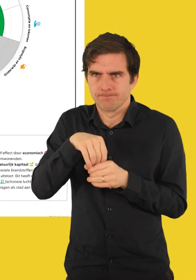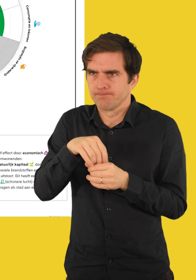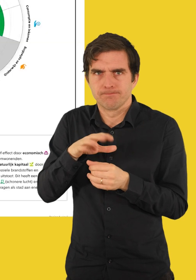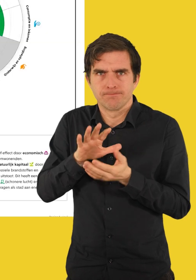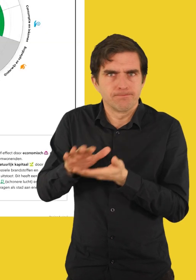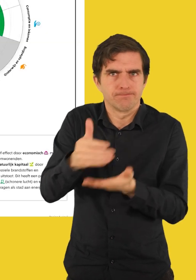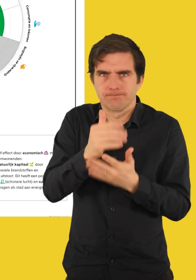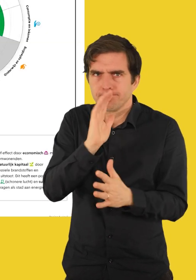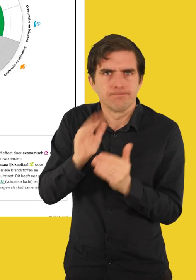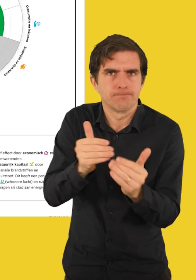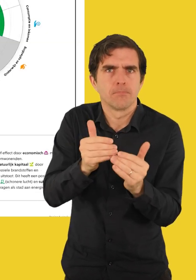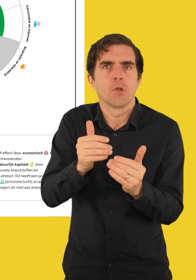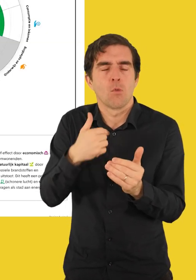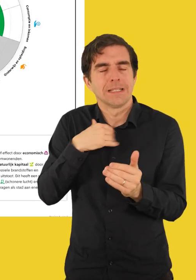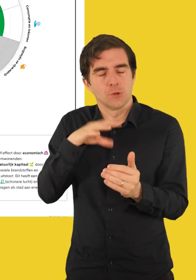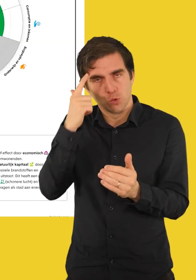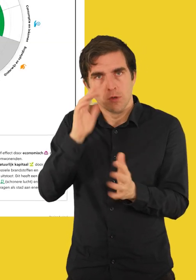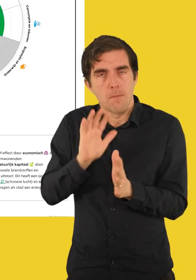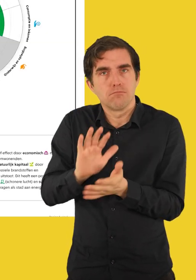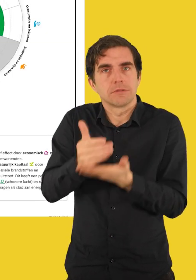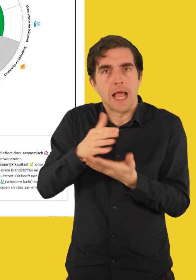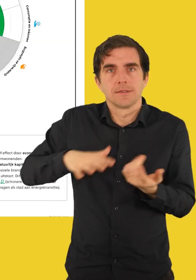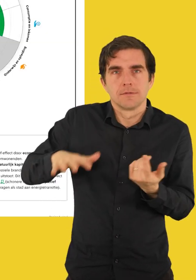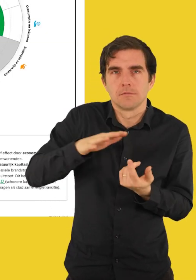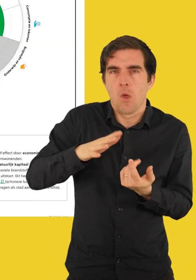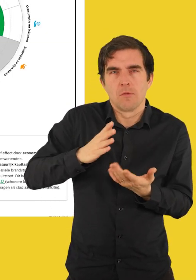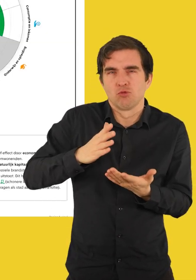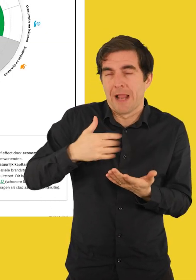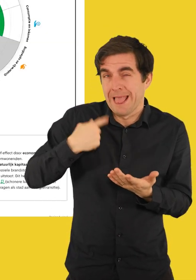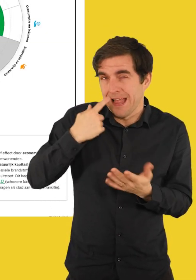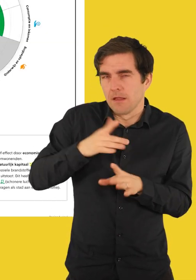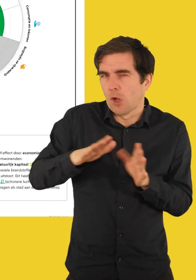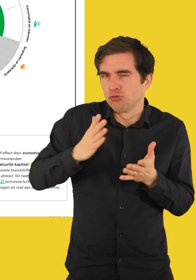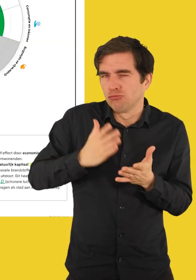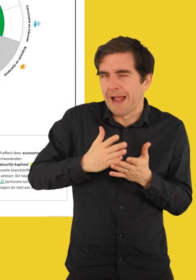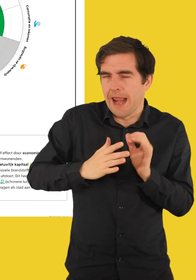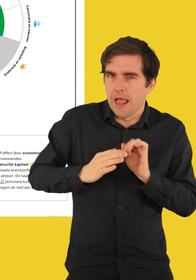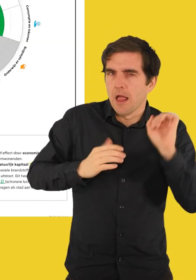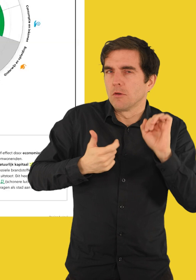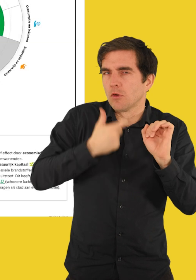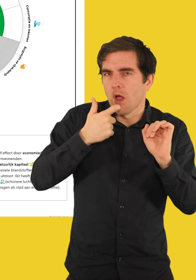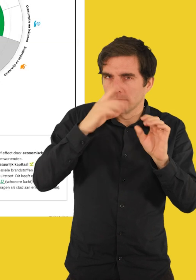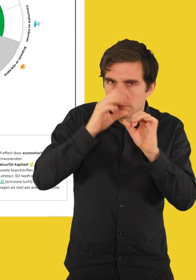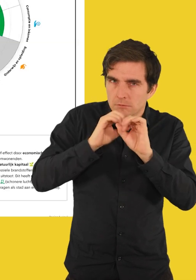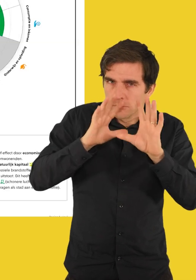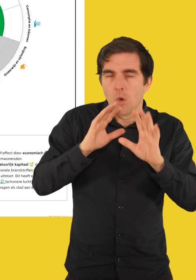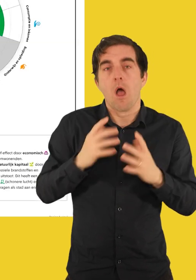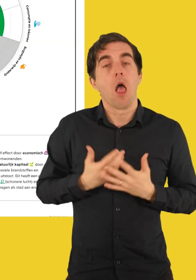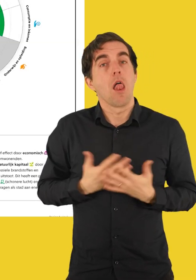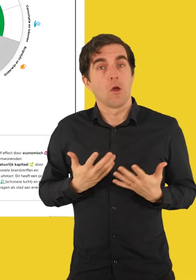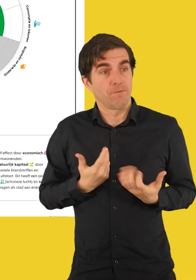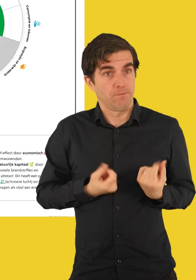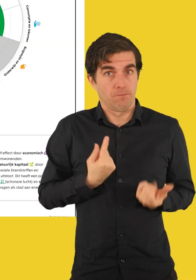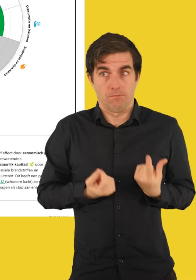for example, meaning we need to protect consumption, which I feel like it's not really in donut thinking.